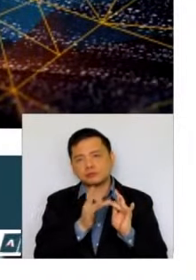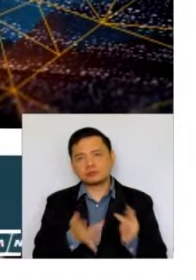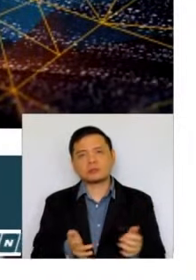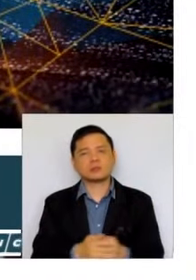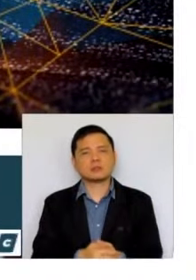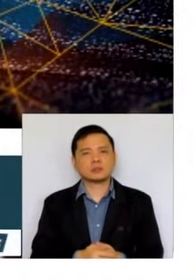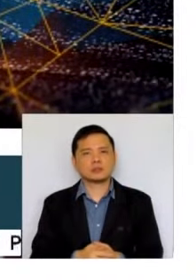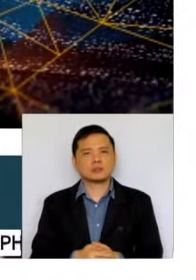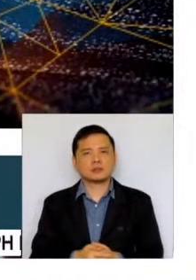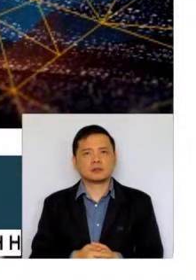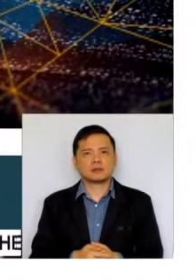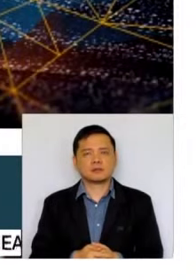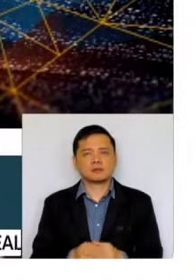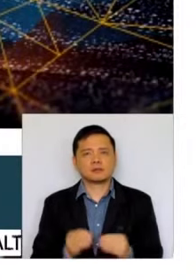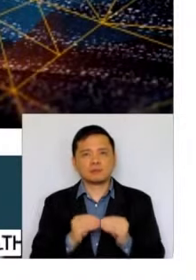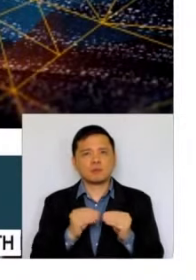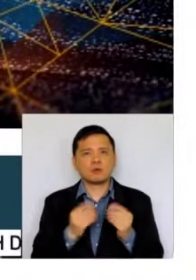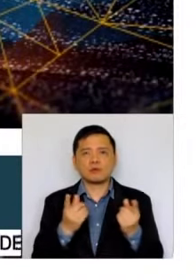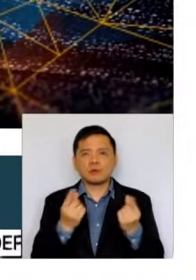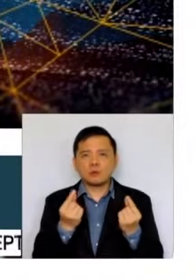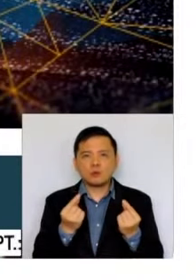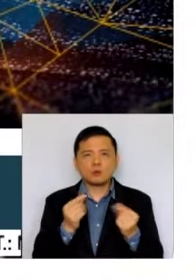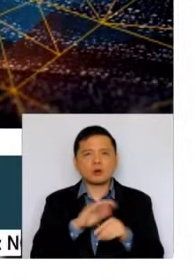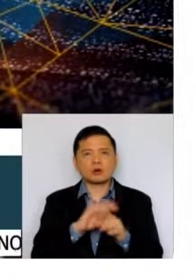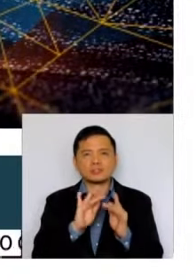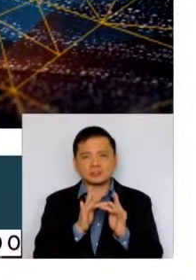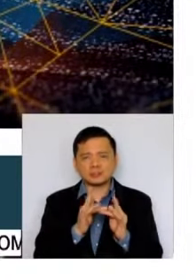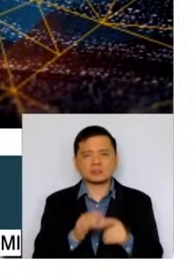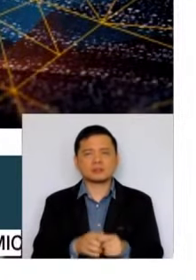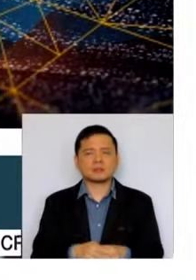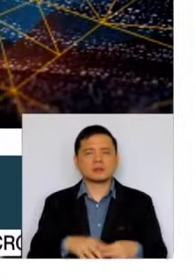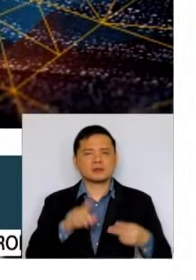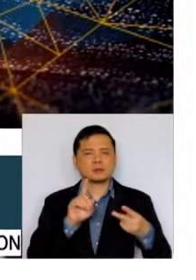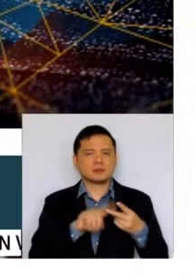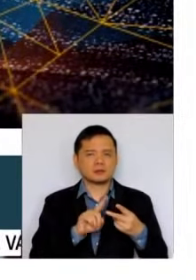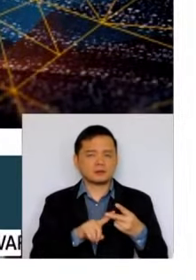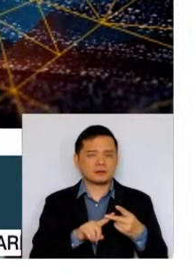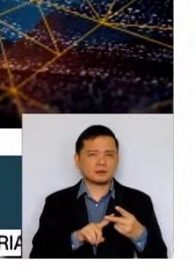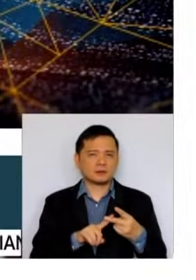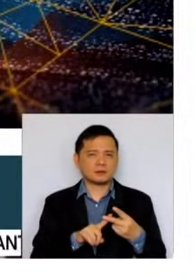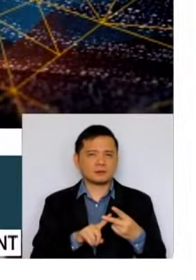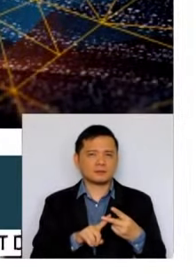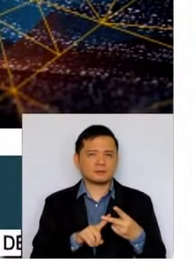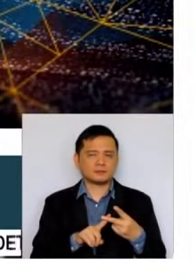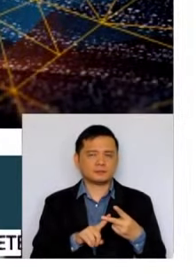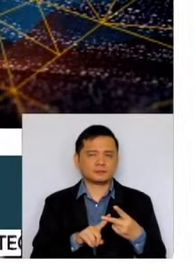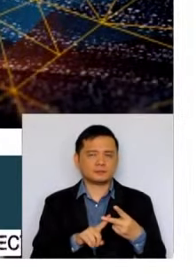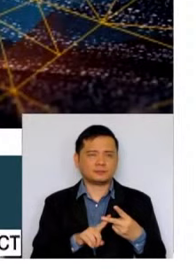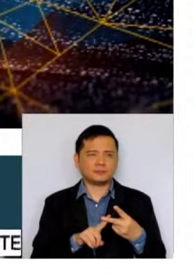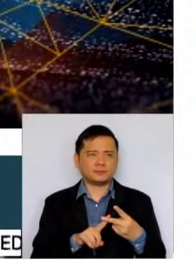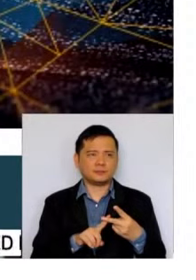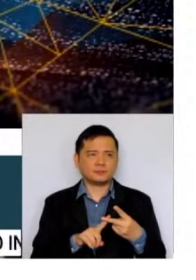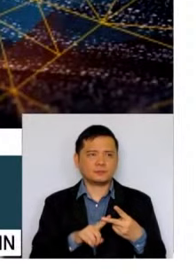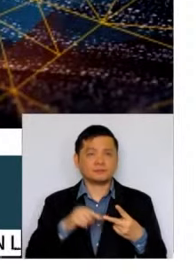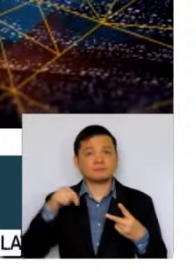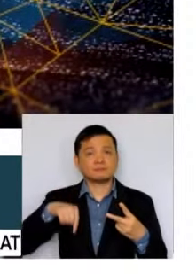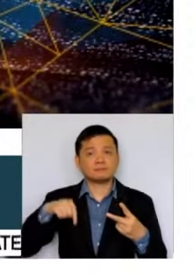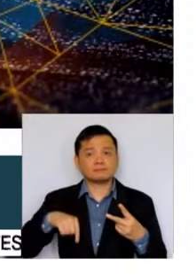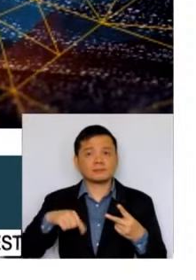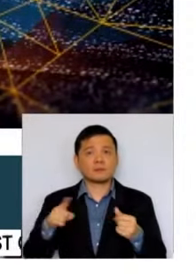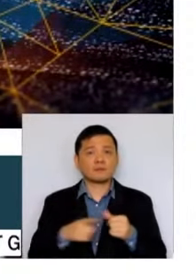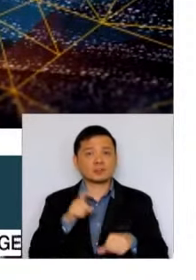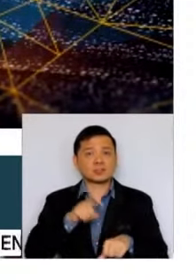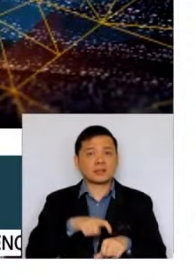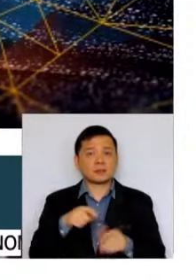inclined towards online activities today. The second factor we see is this will be the first elections where